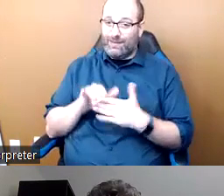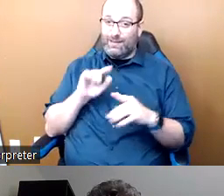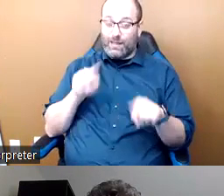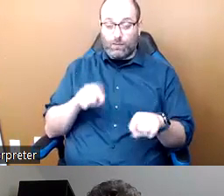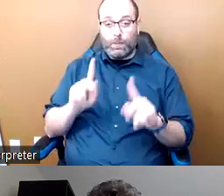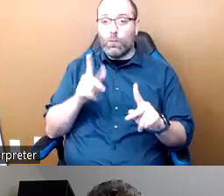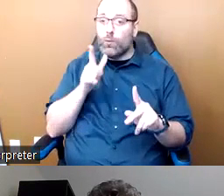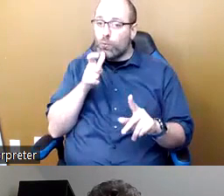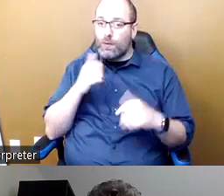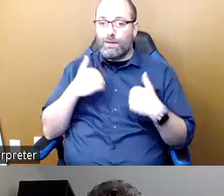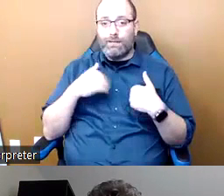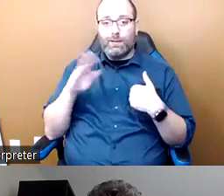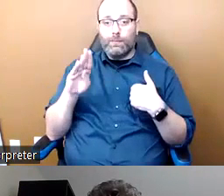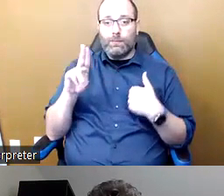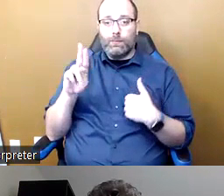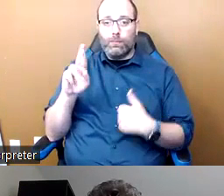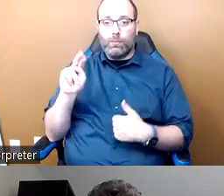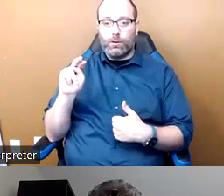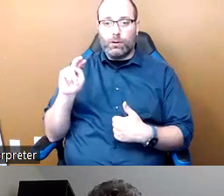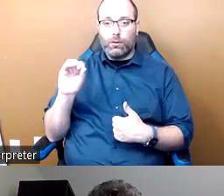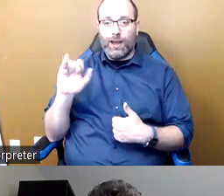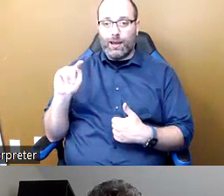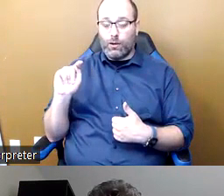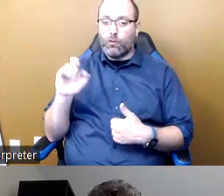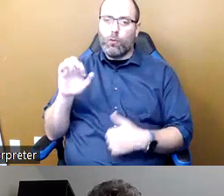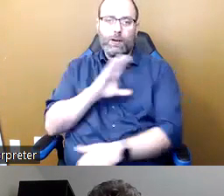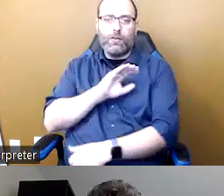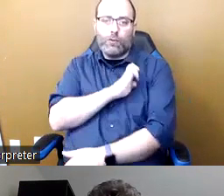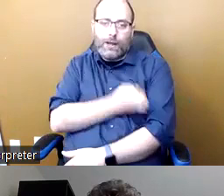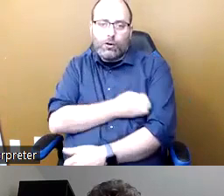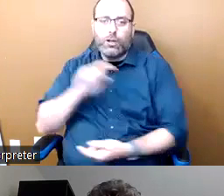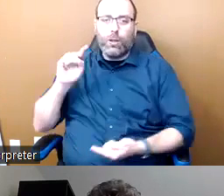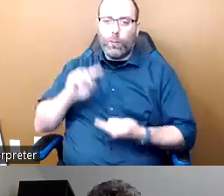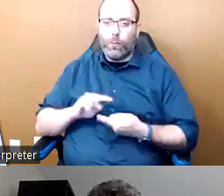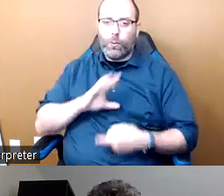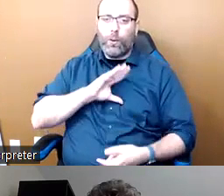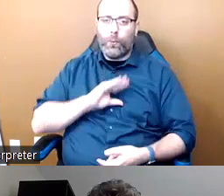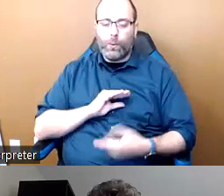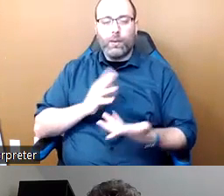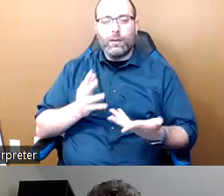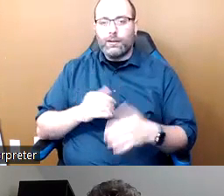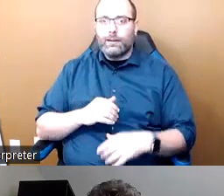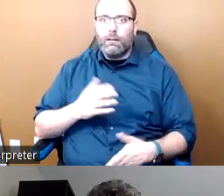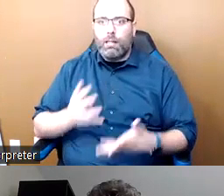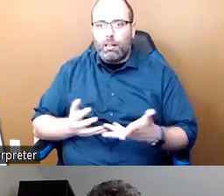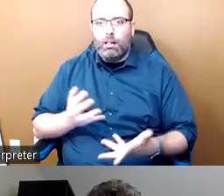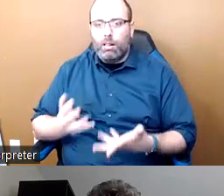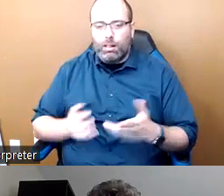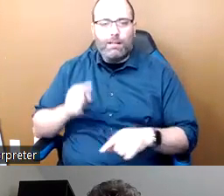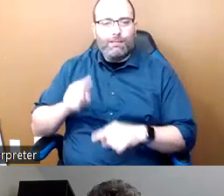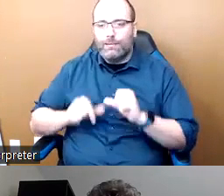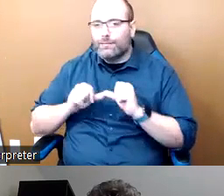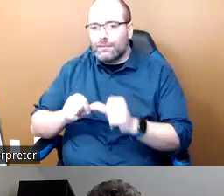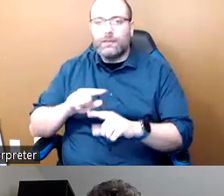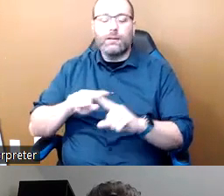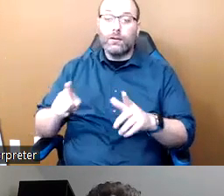burnout or is running low on energy when they're at work. But I find that having that kind of